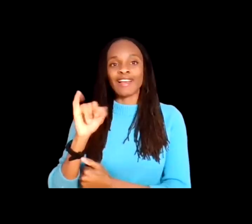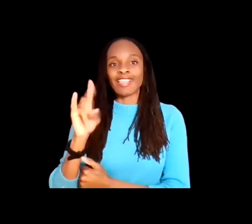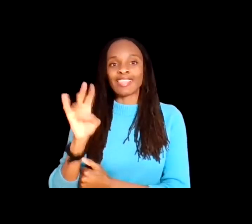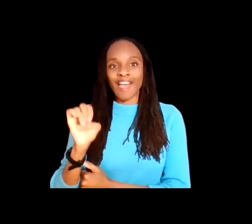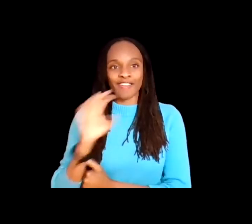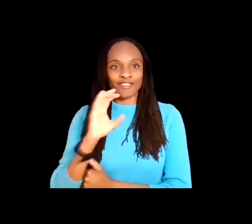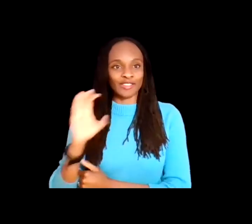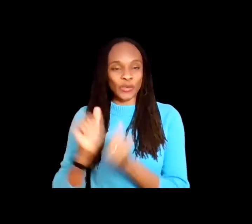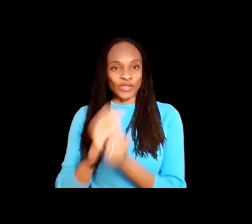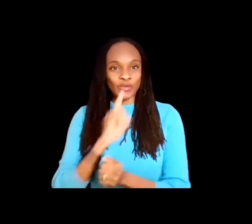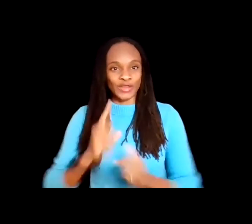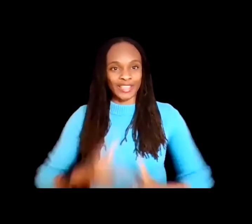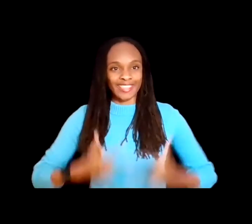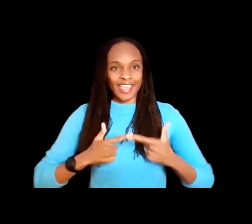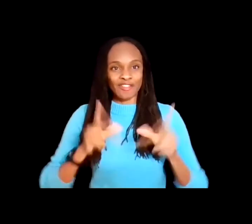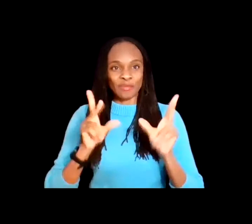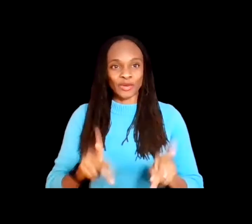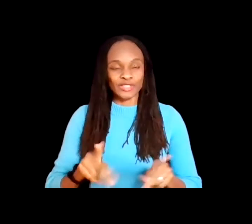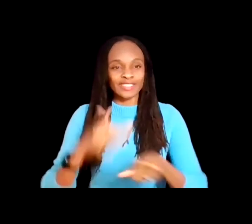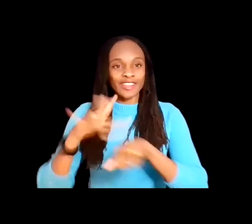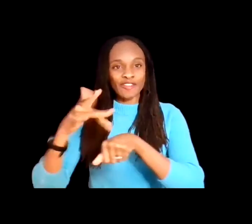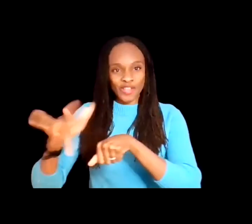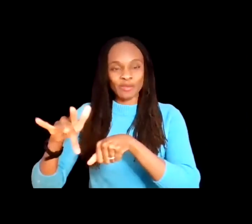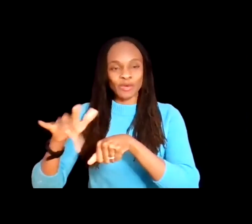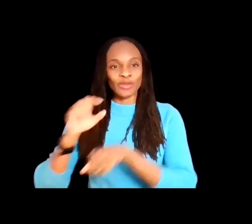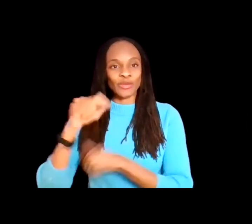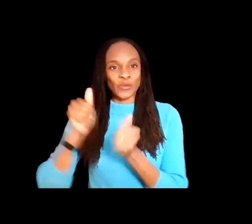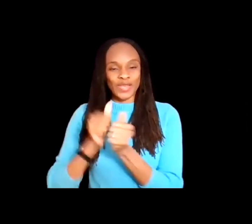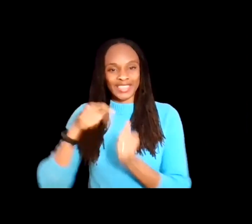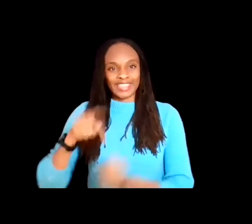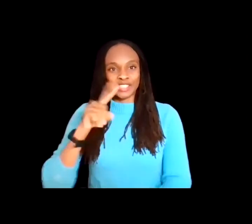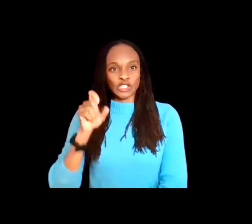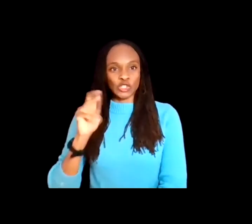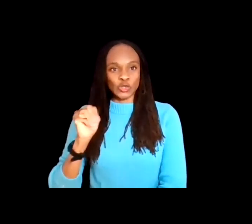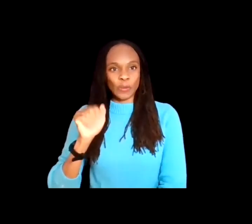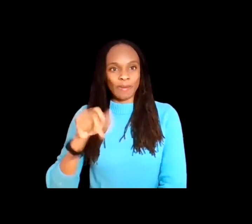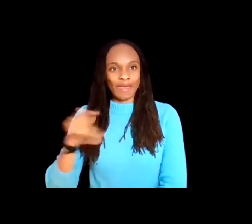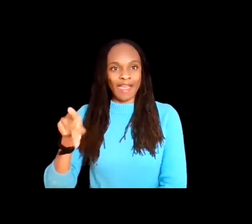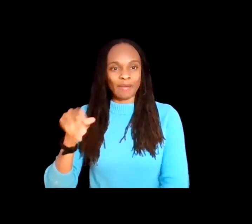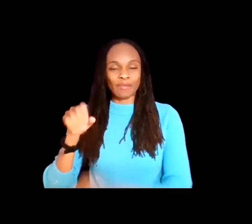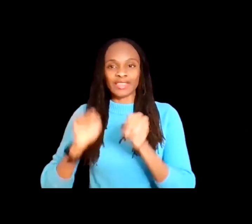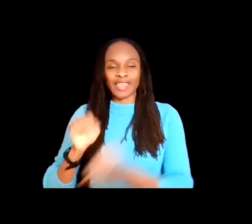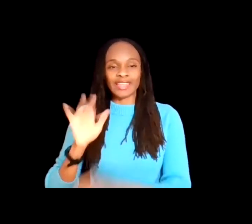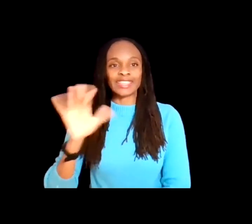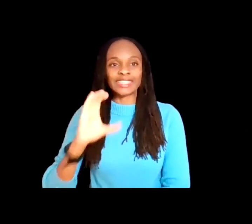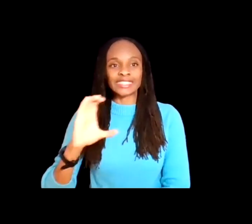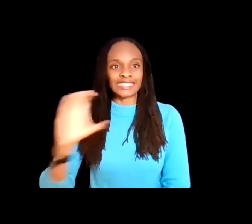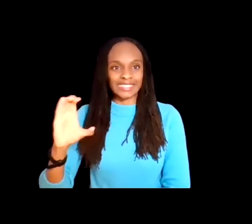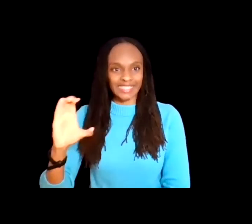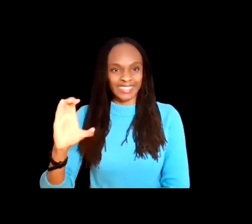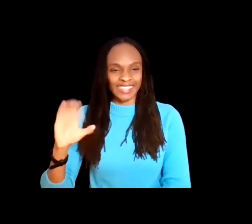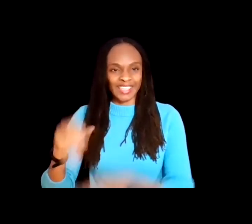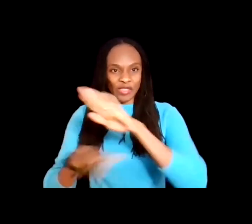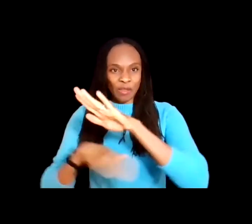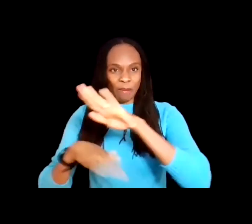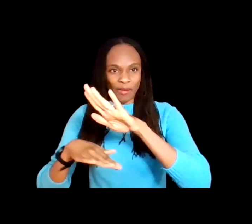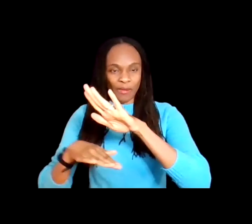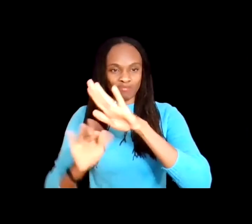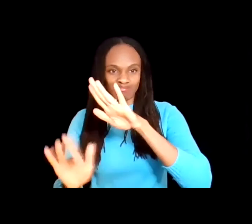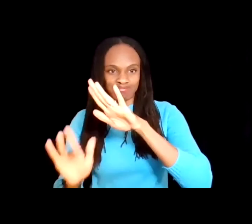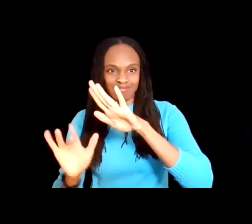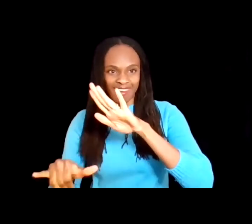real life person that is available in this Zoom app by clicking on the CC button at the bottom. You also can